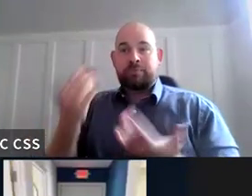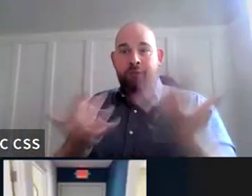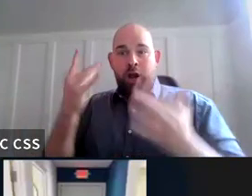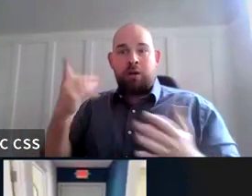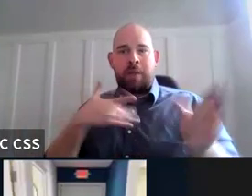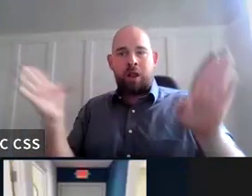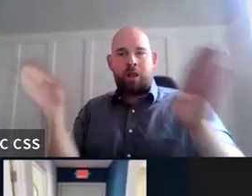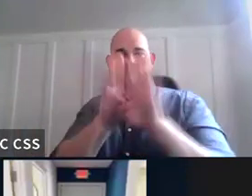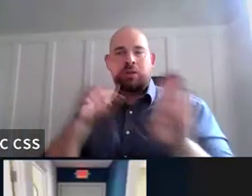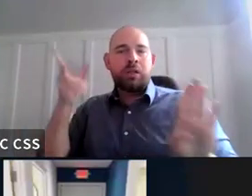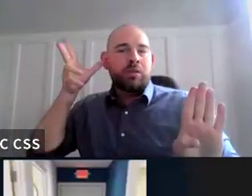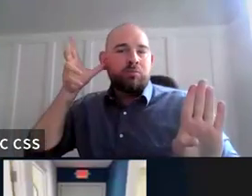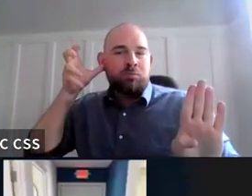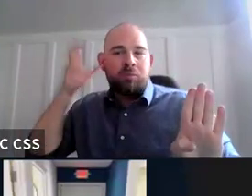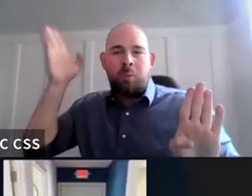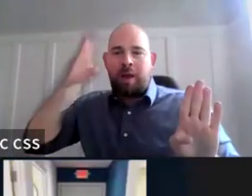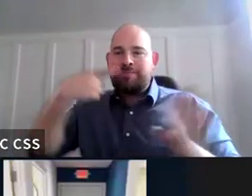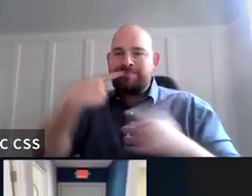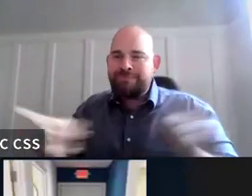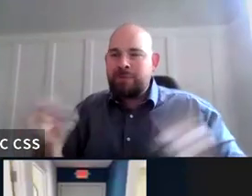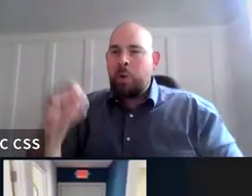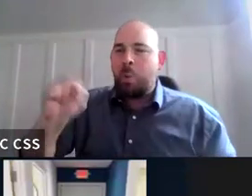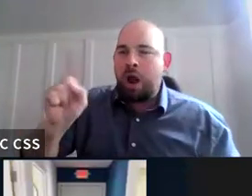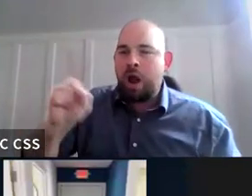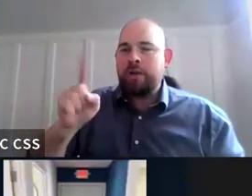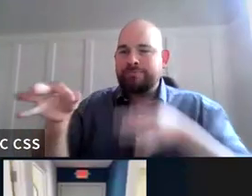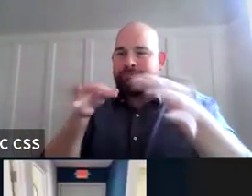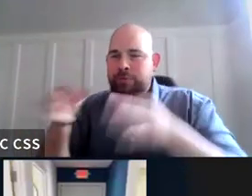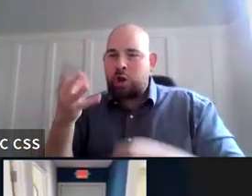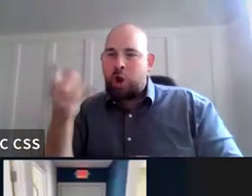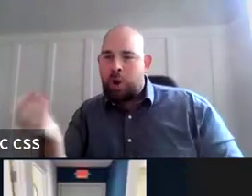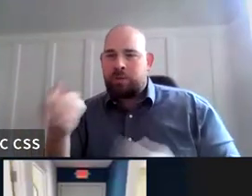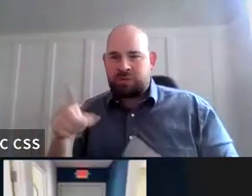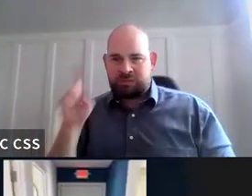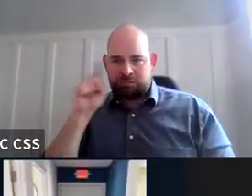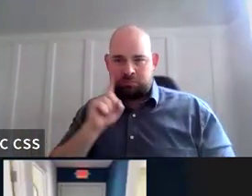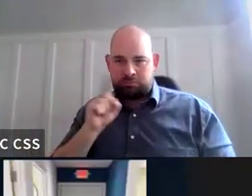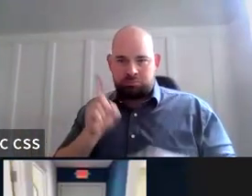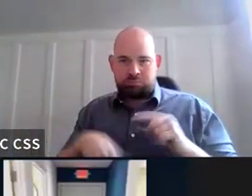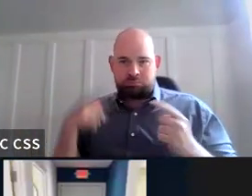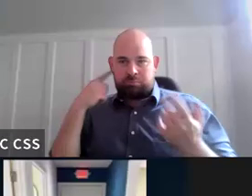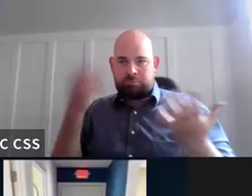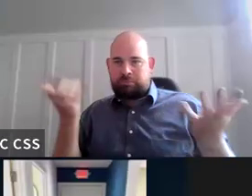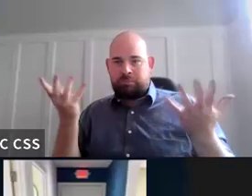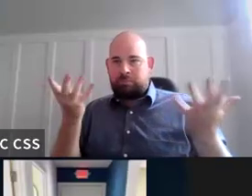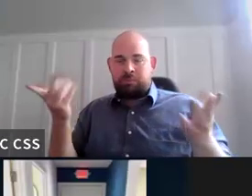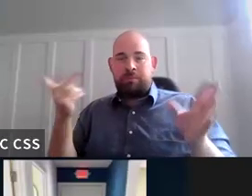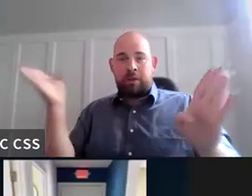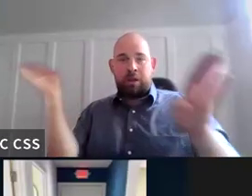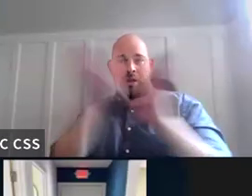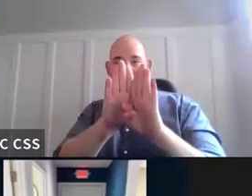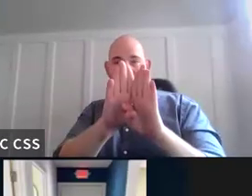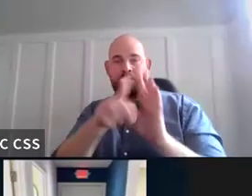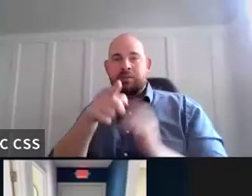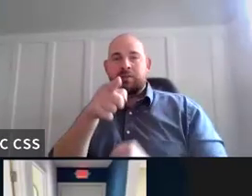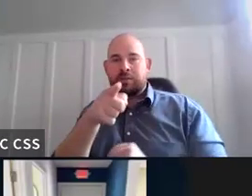So often if, there's a fire and if you're, in a hearing environment, you would hear an alarm,